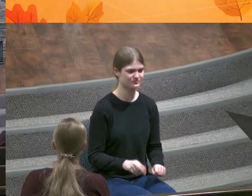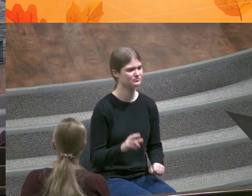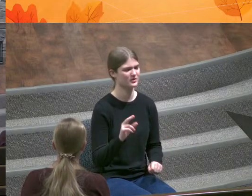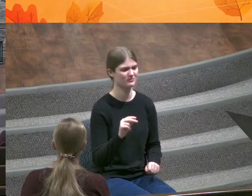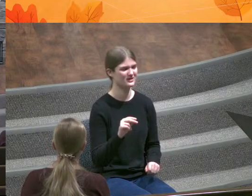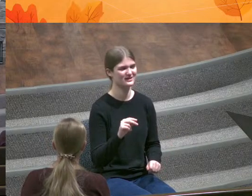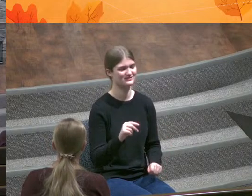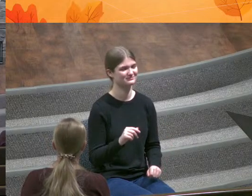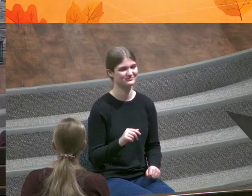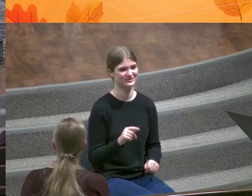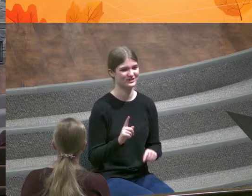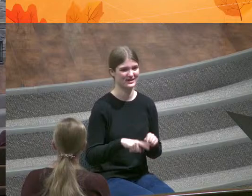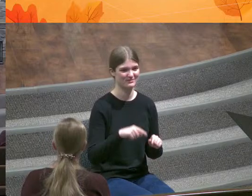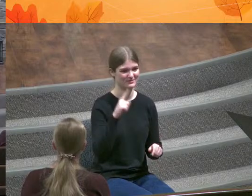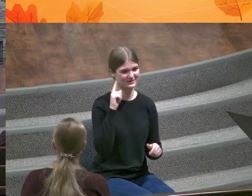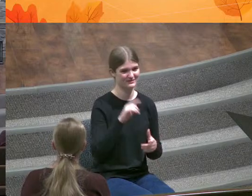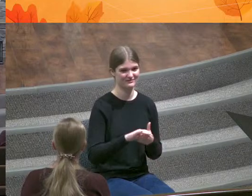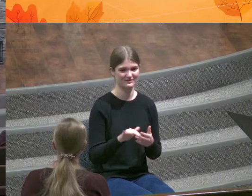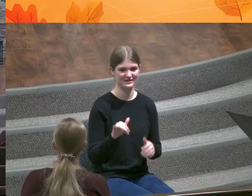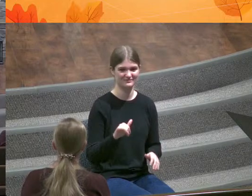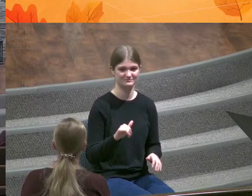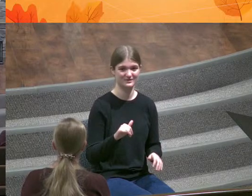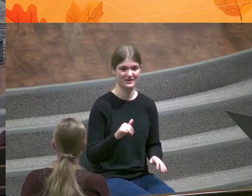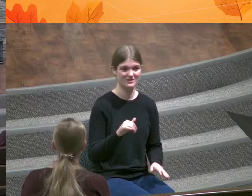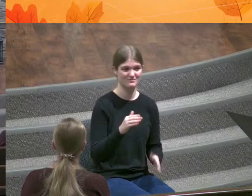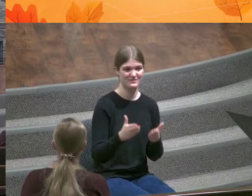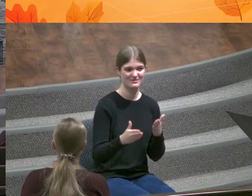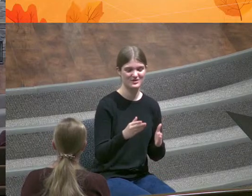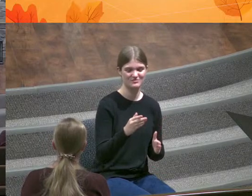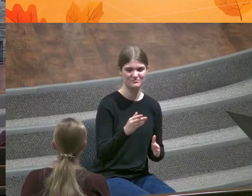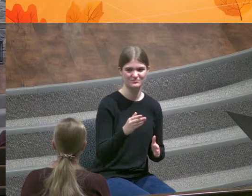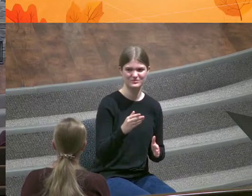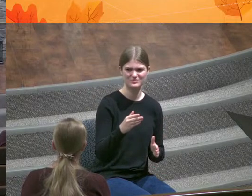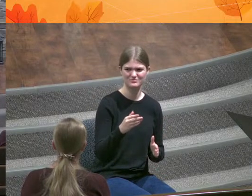Really. You ever heard the phrase, I was born at night, but it wasn't last night?